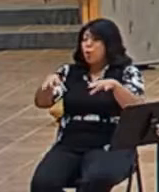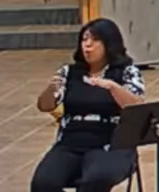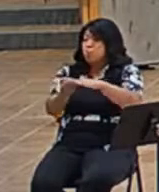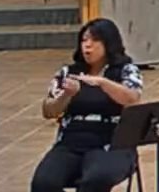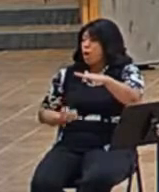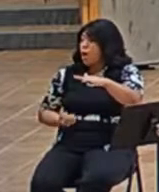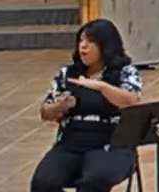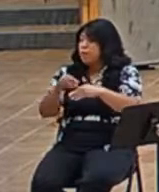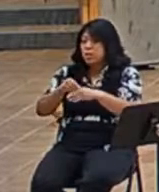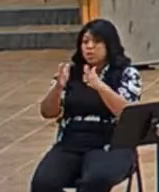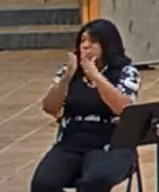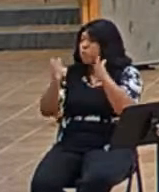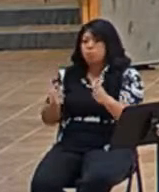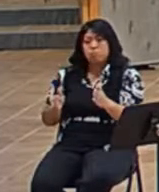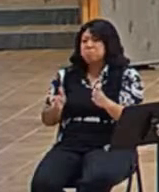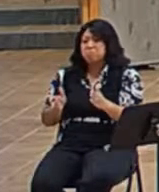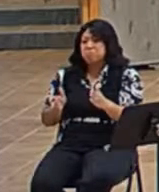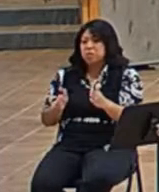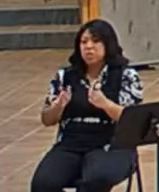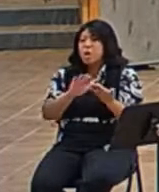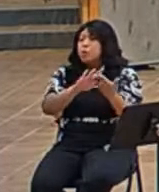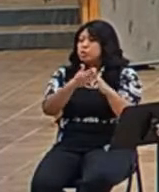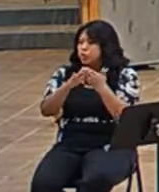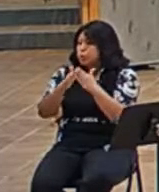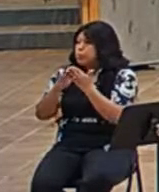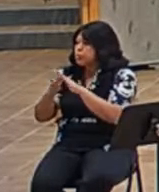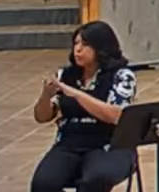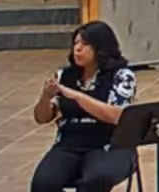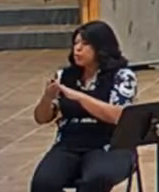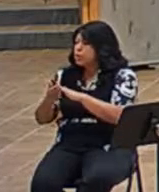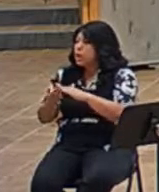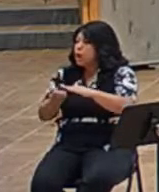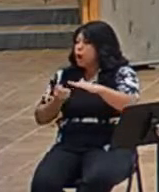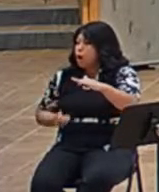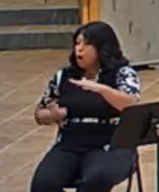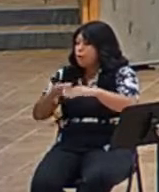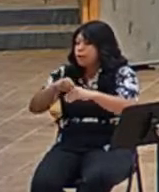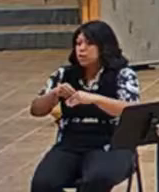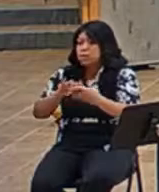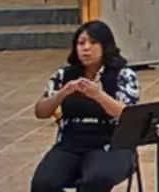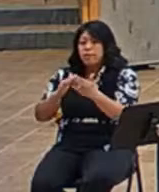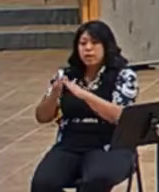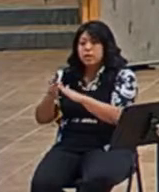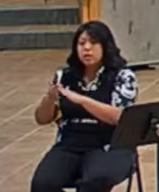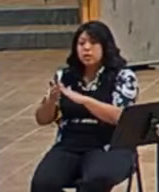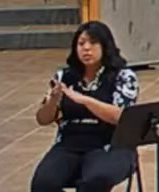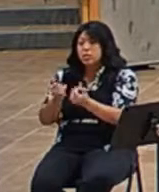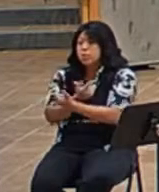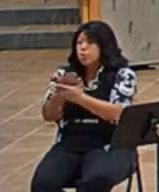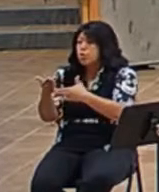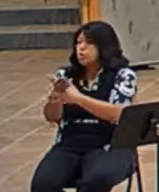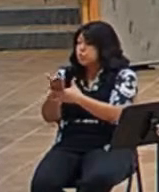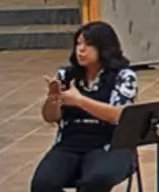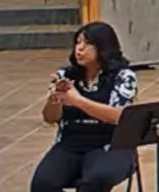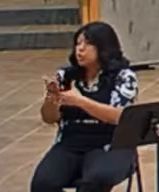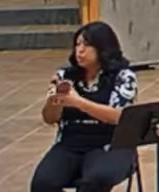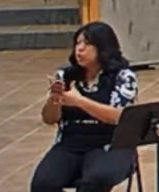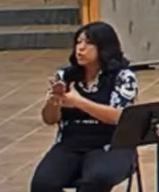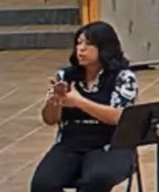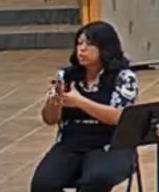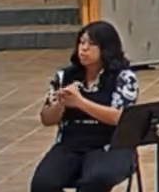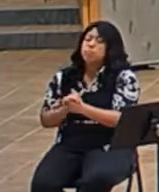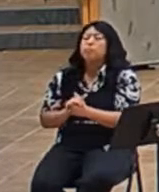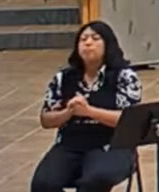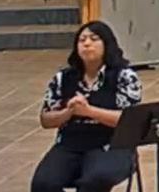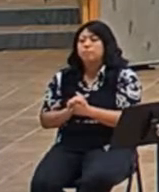in your home. It was a community oven in the village. It was a community event to keep the oven going